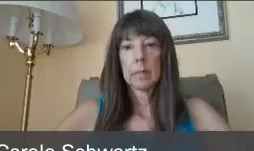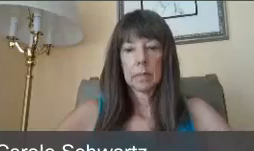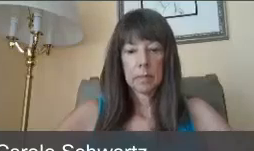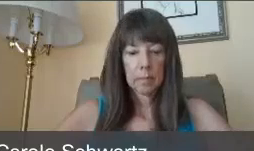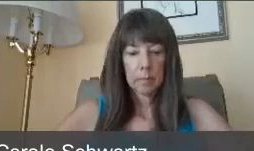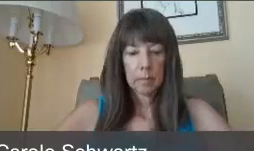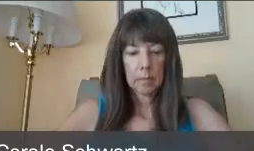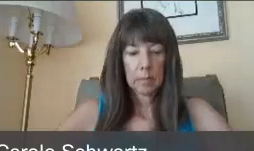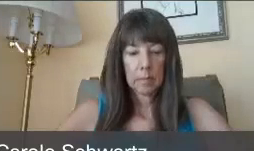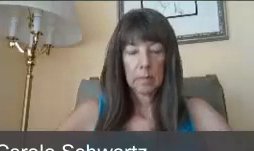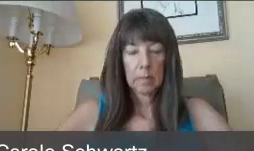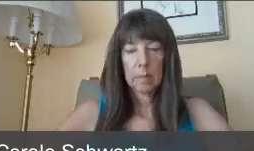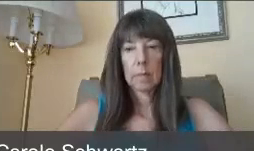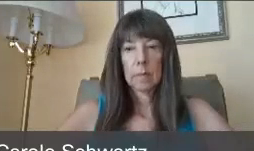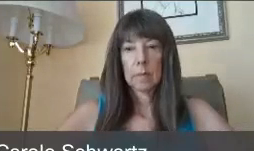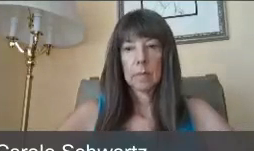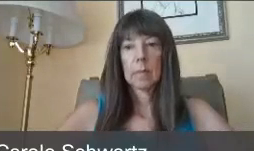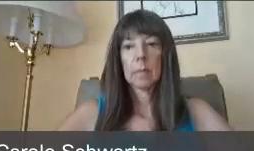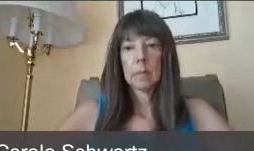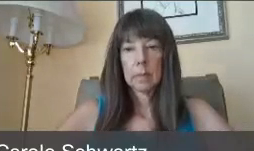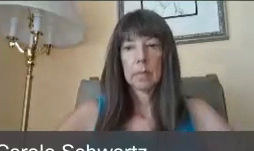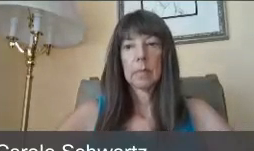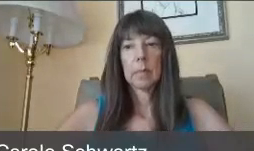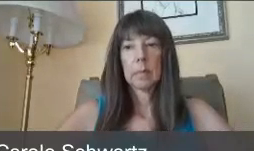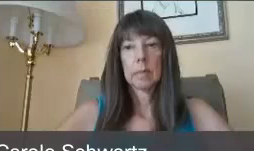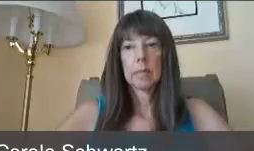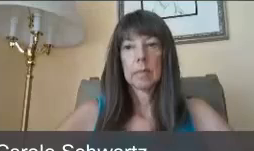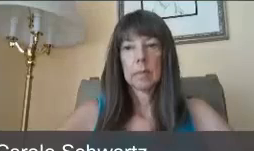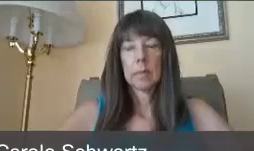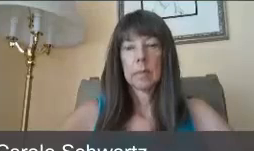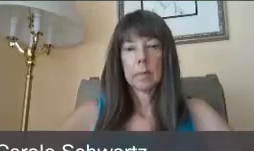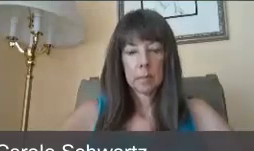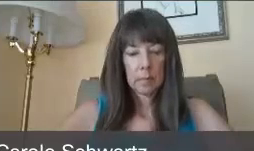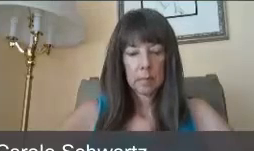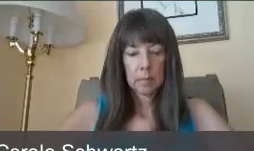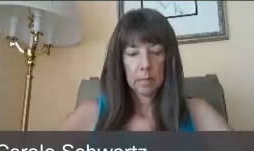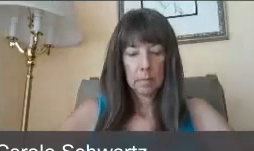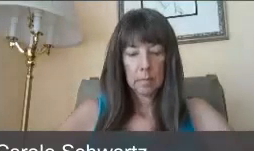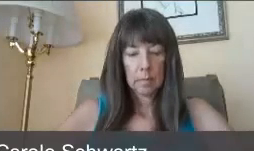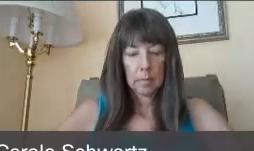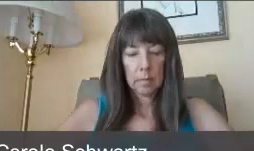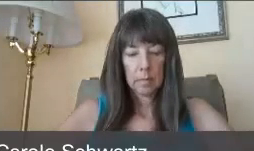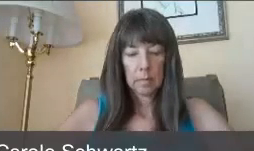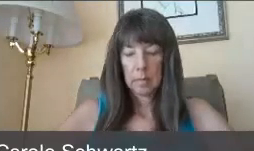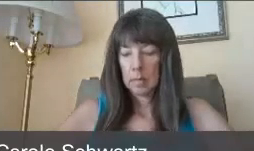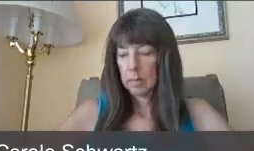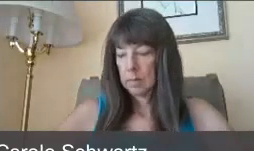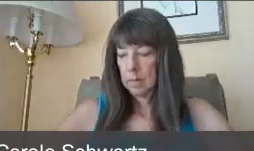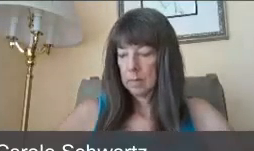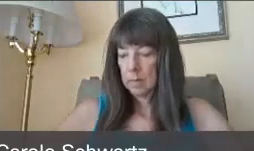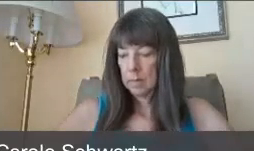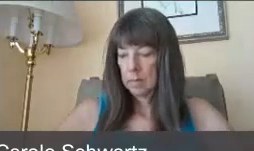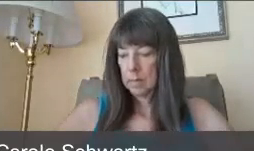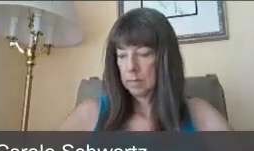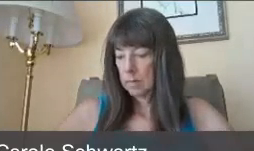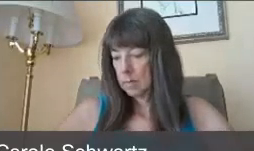2 medical students. All the other disciplines are also students. In terms to answer your question more generically,